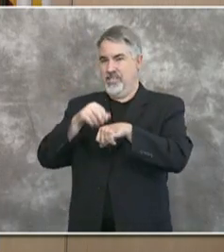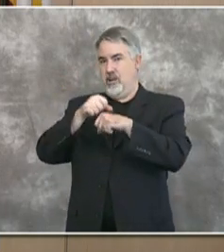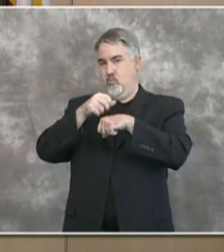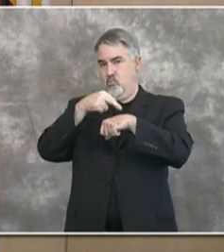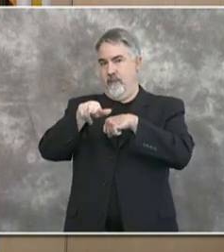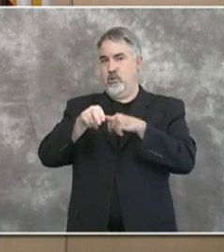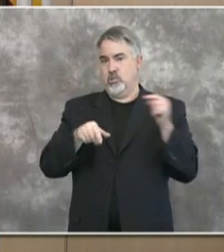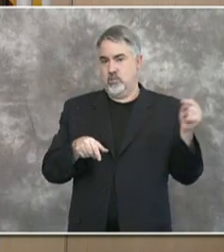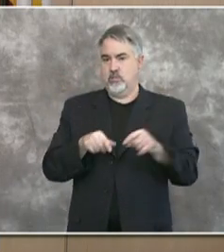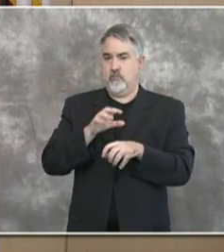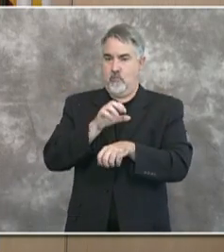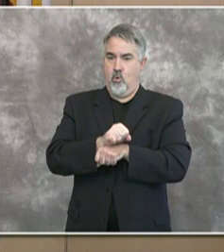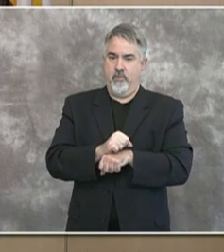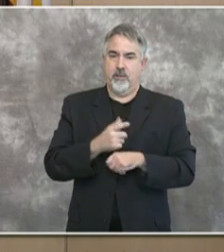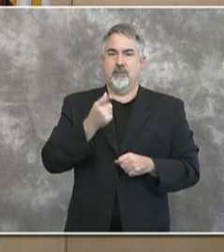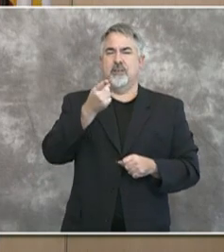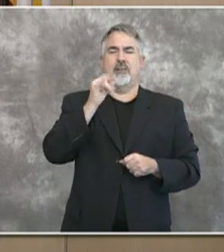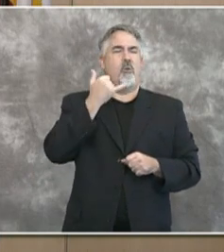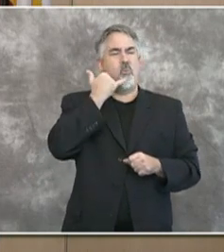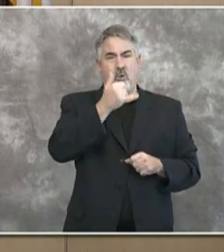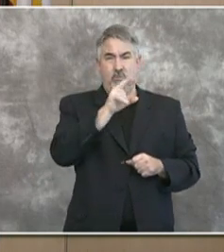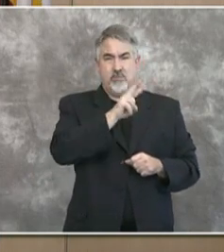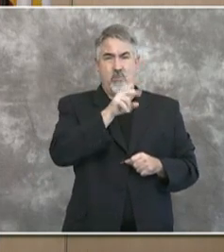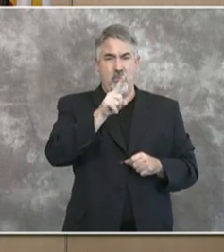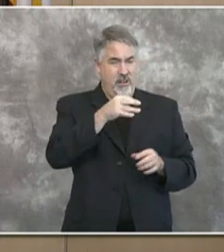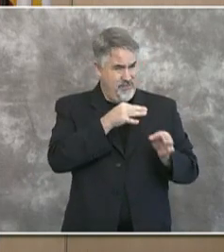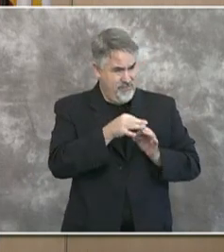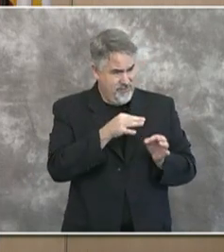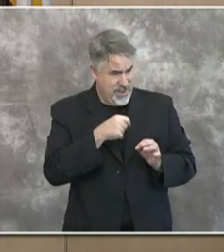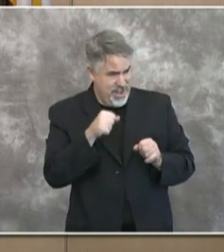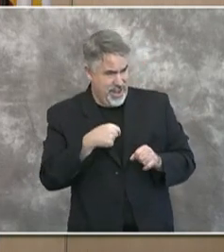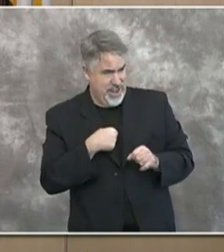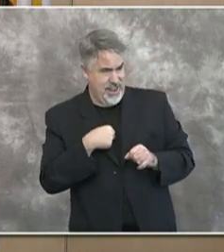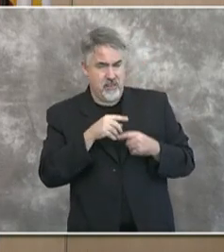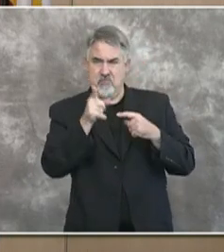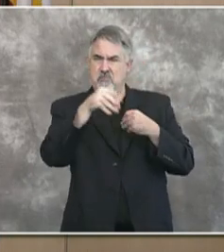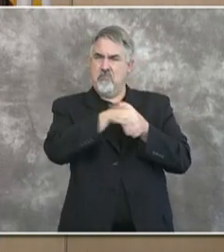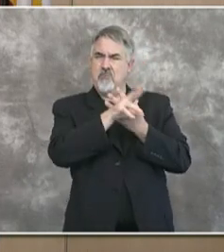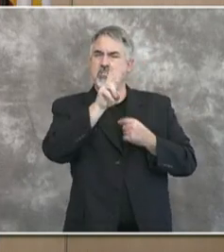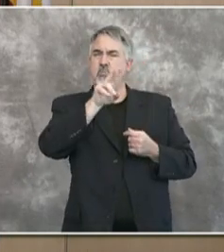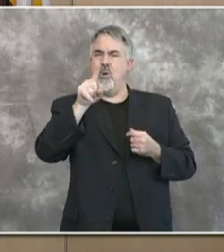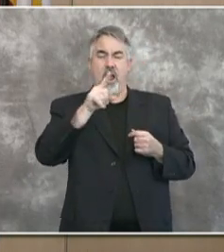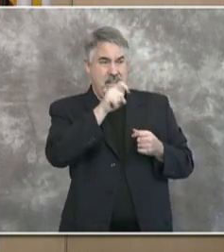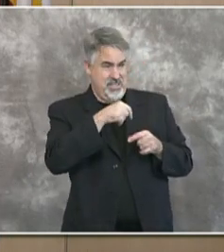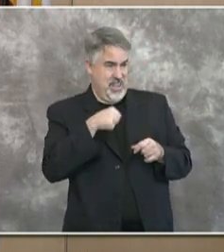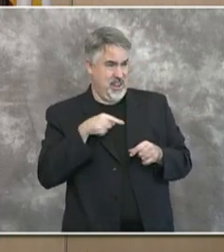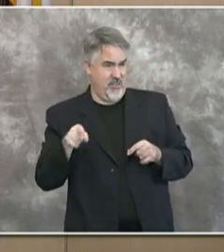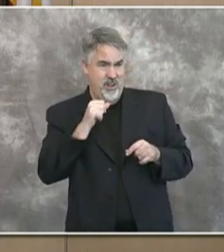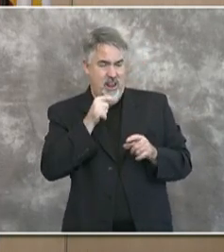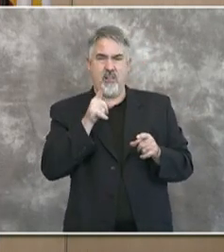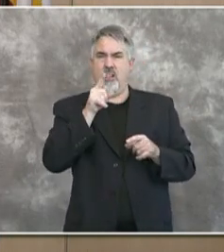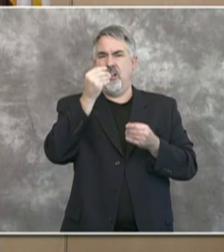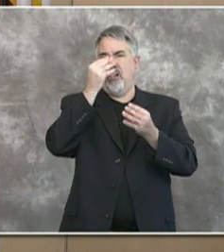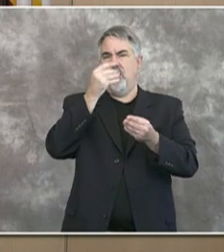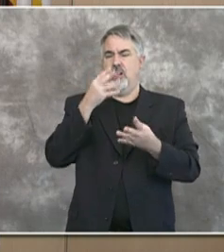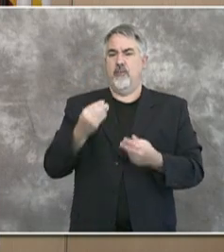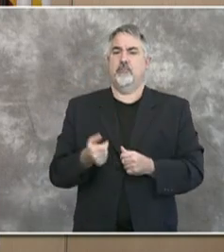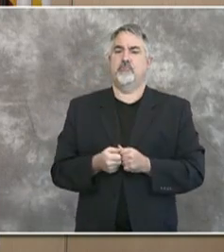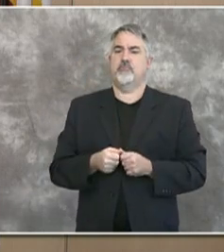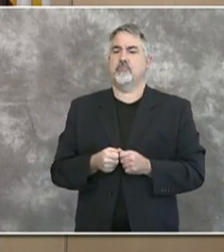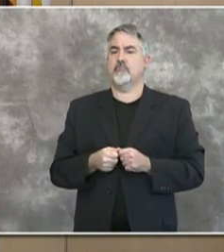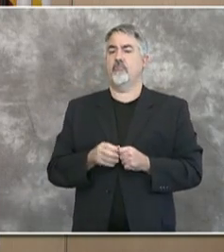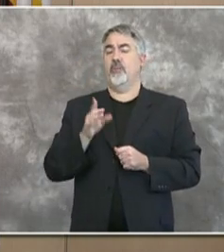line. So today I would like to share additional information on the metric related to local